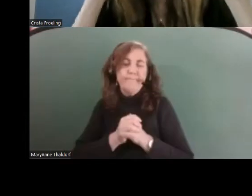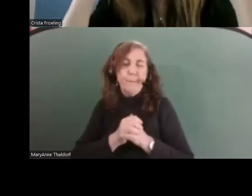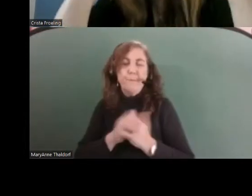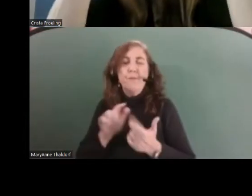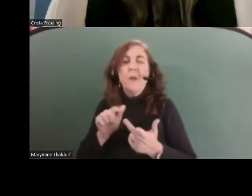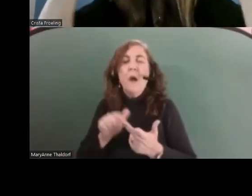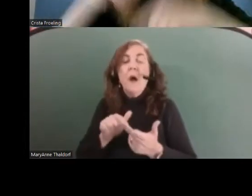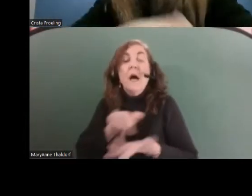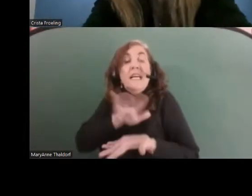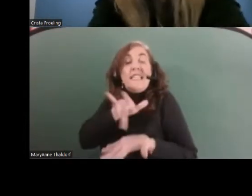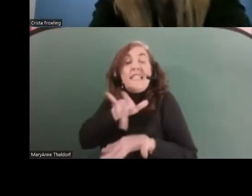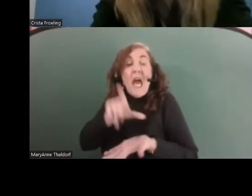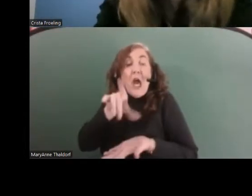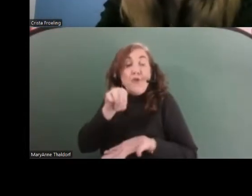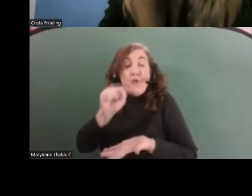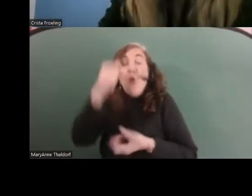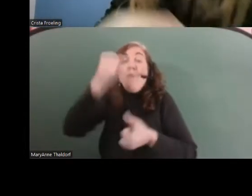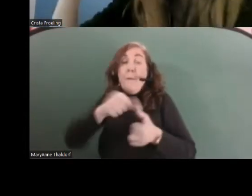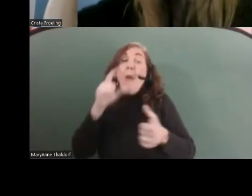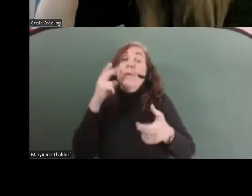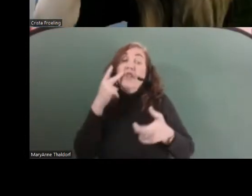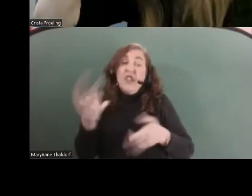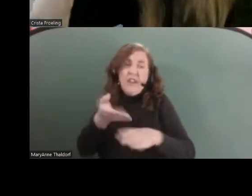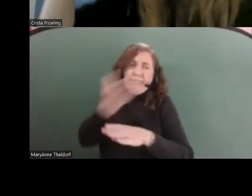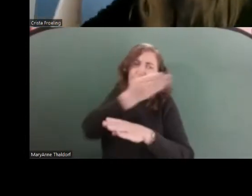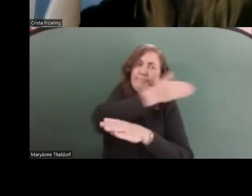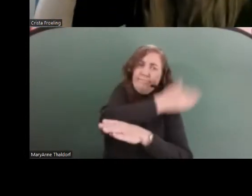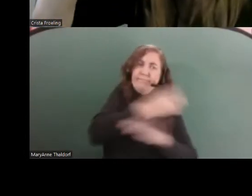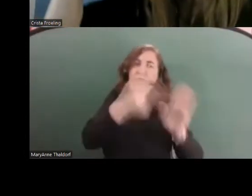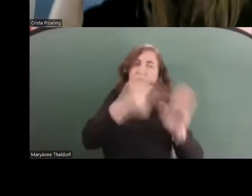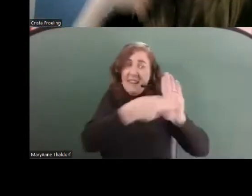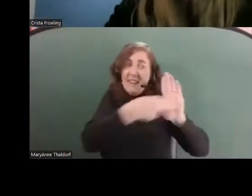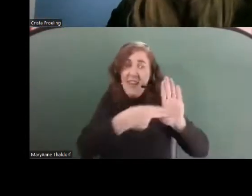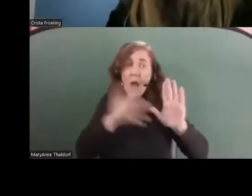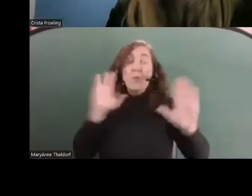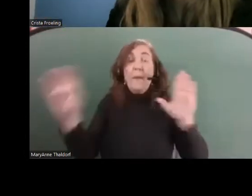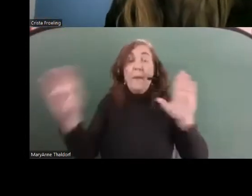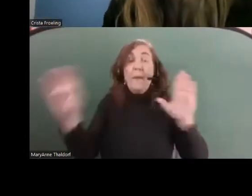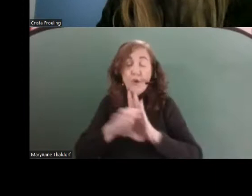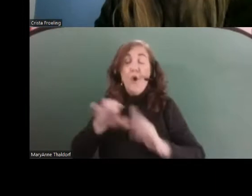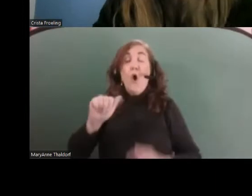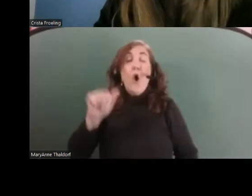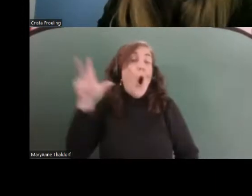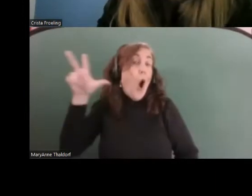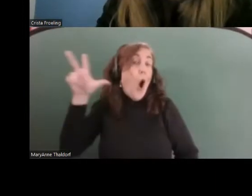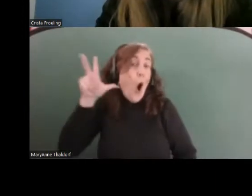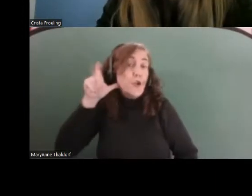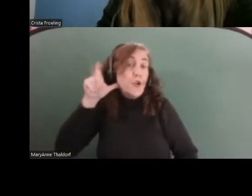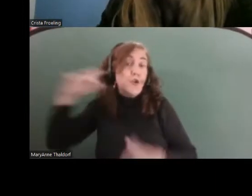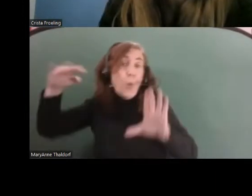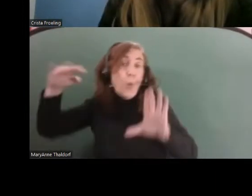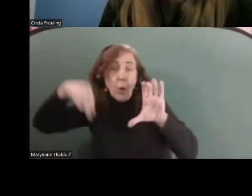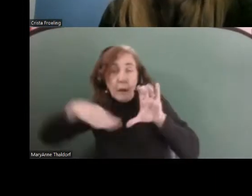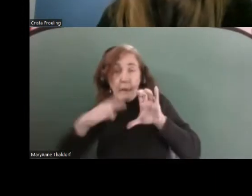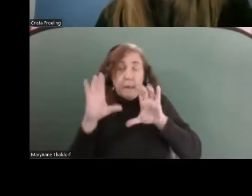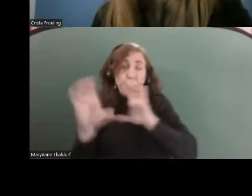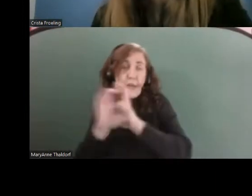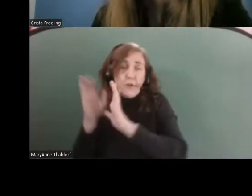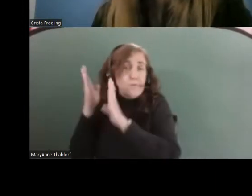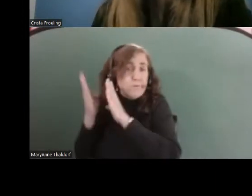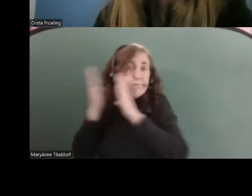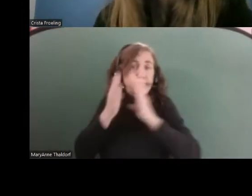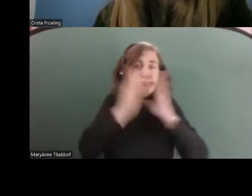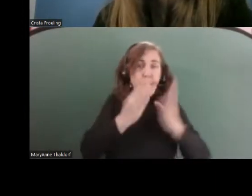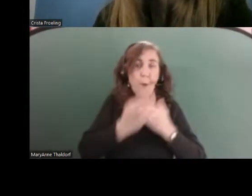remember the auditory pathways I showed you. There's something that maybe wasn't developed or matured,